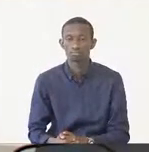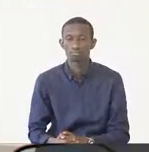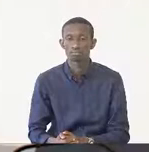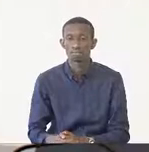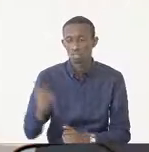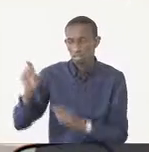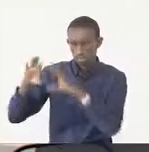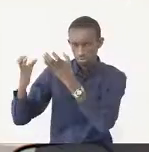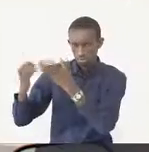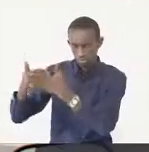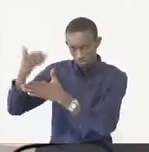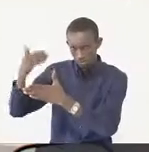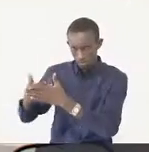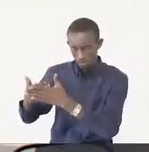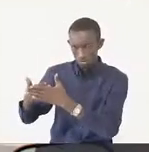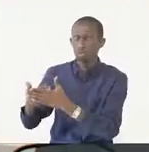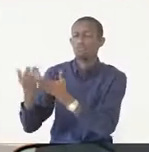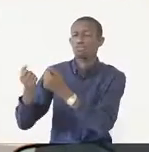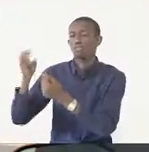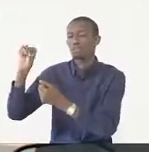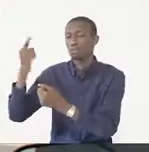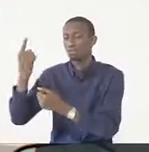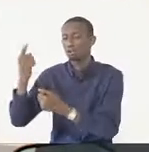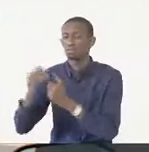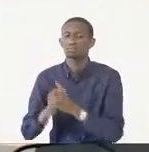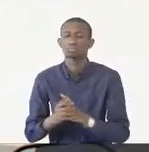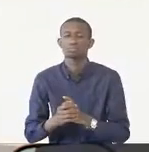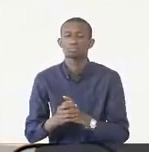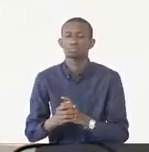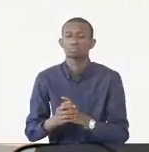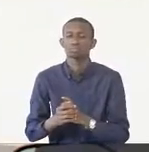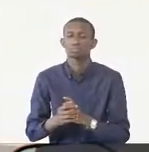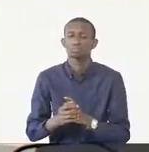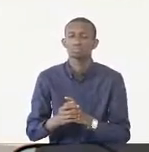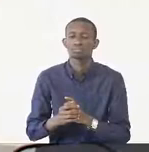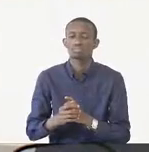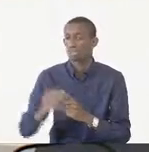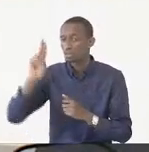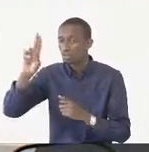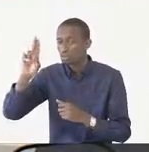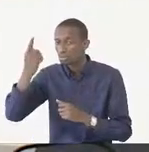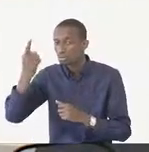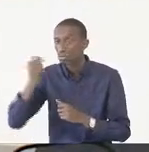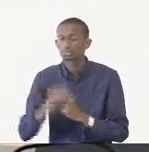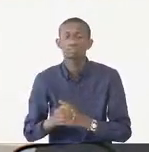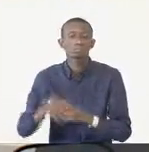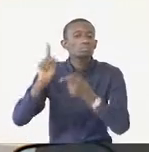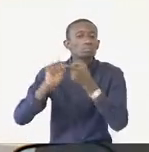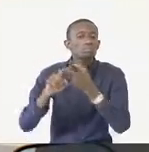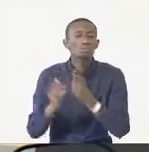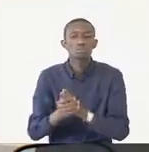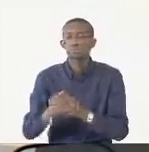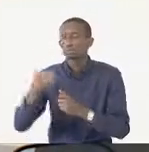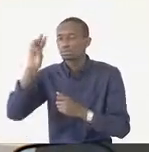before collision, we have M1, U1, plus M2, U2, and